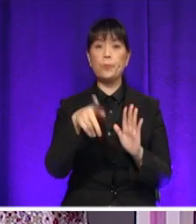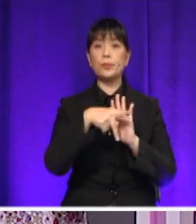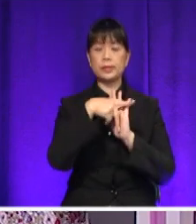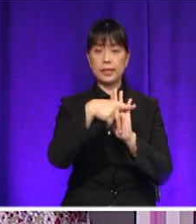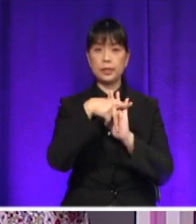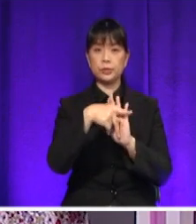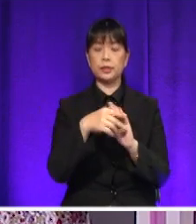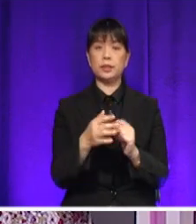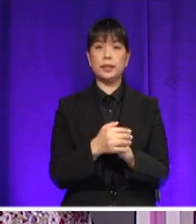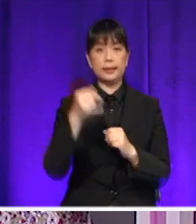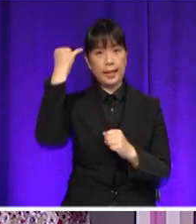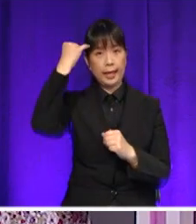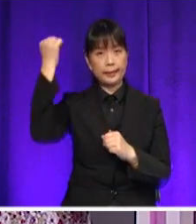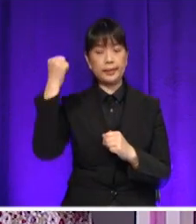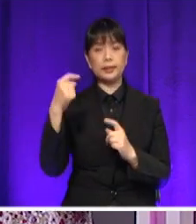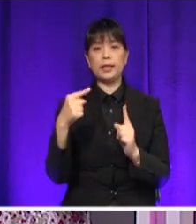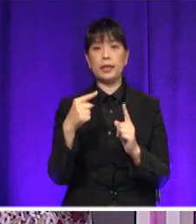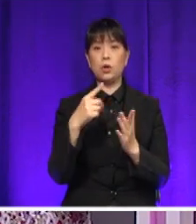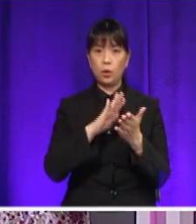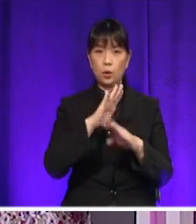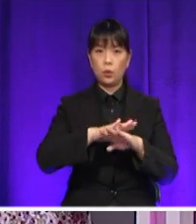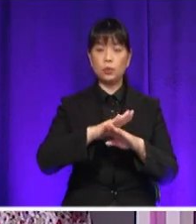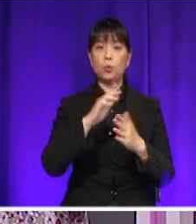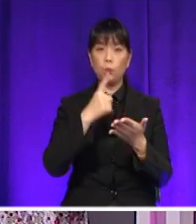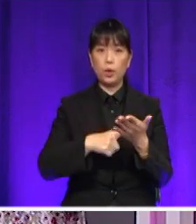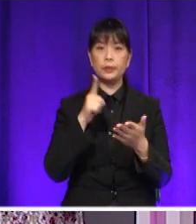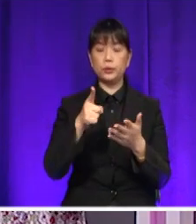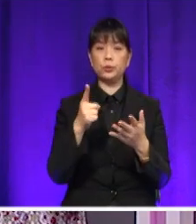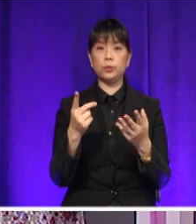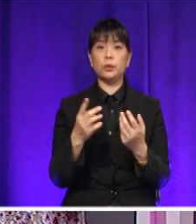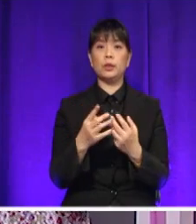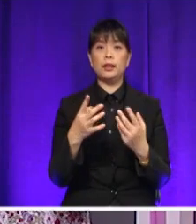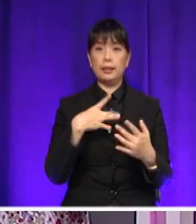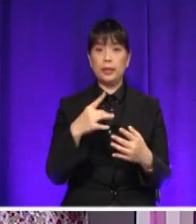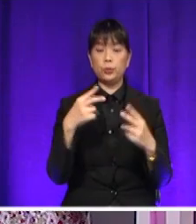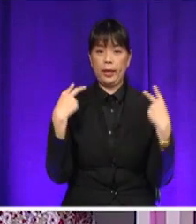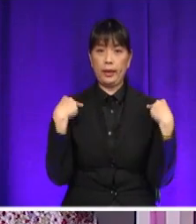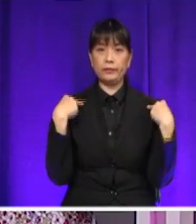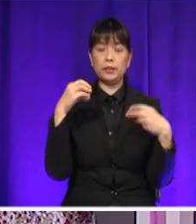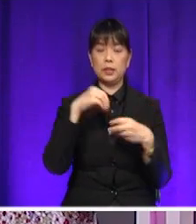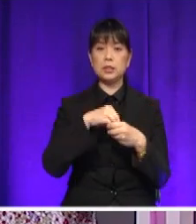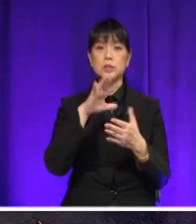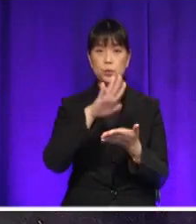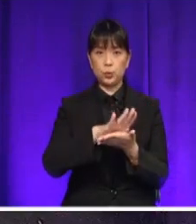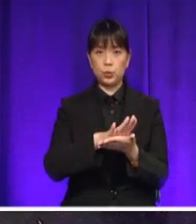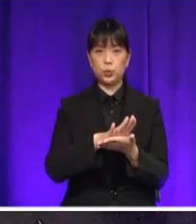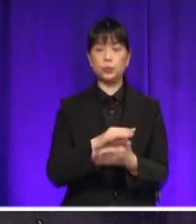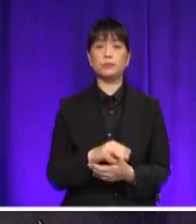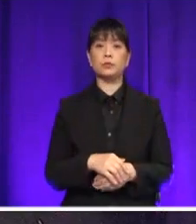what you would like to have in school if you have 1 million ringgit. Wow.